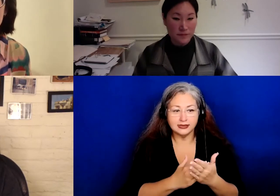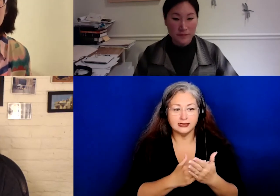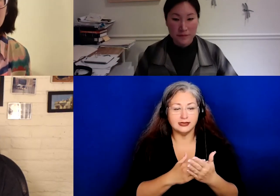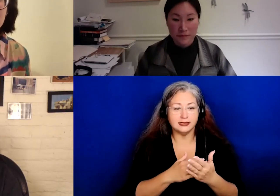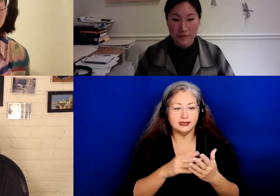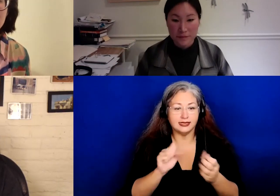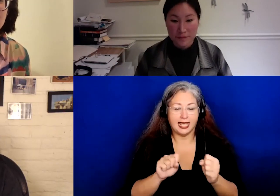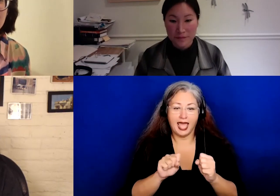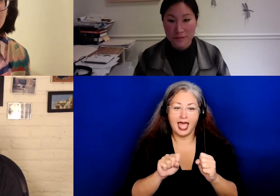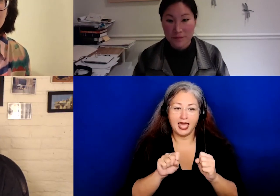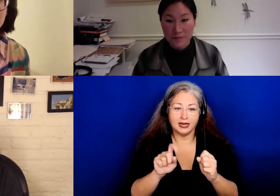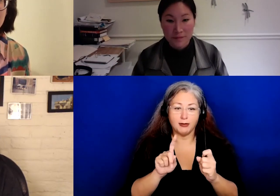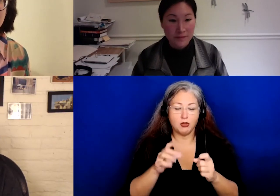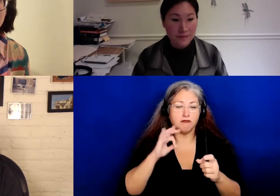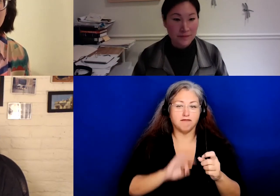with.